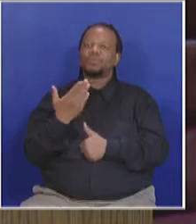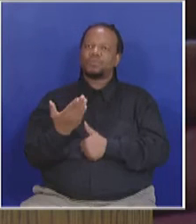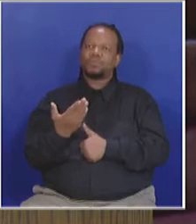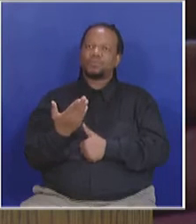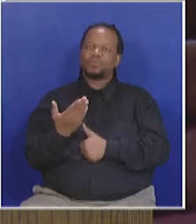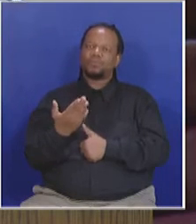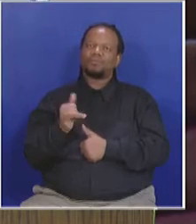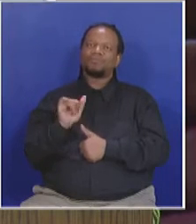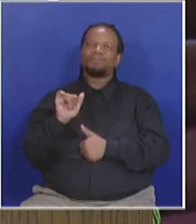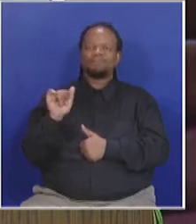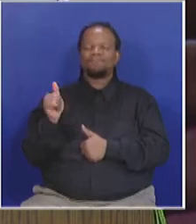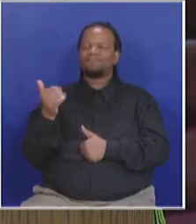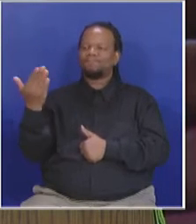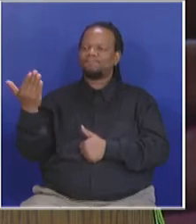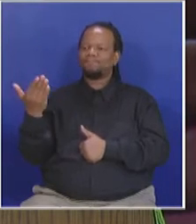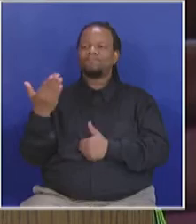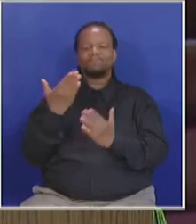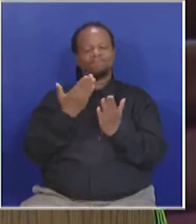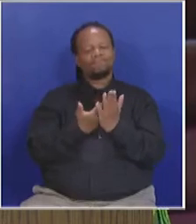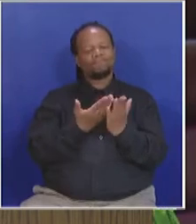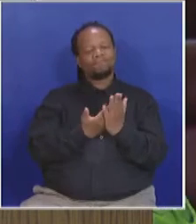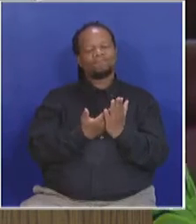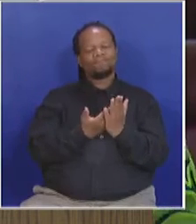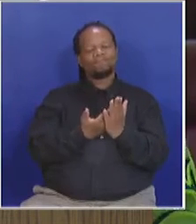we called for notices of motions.